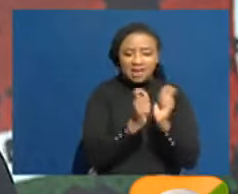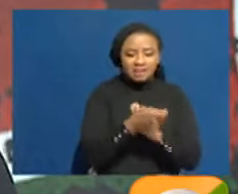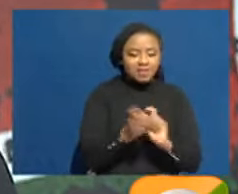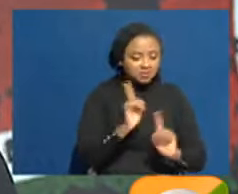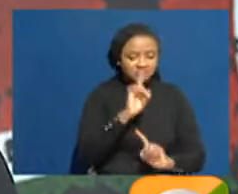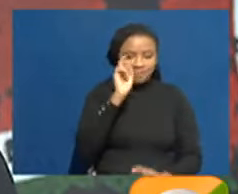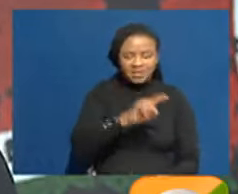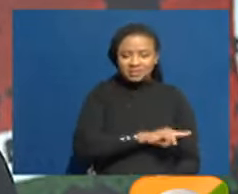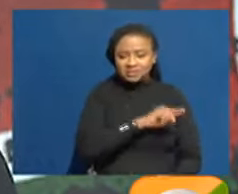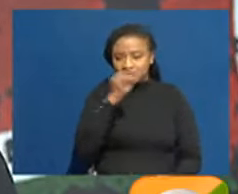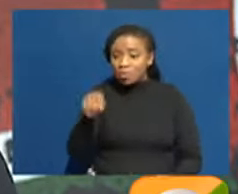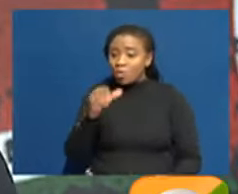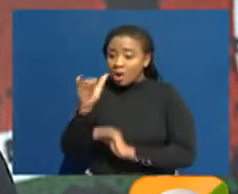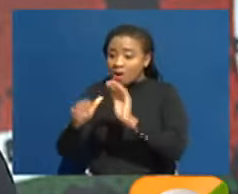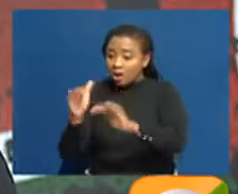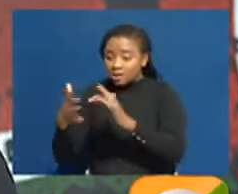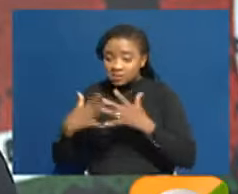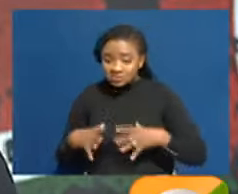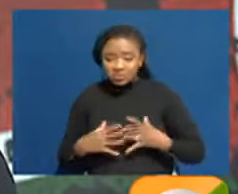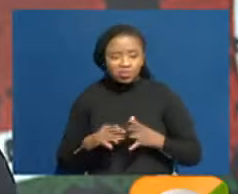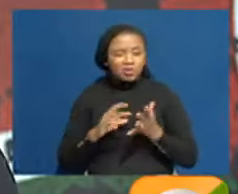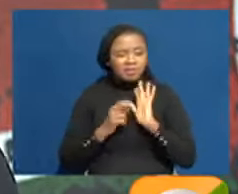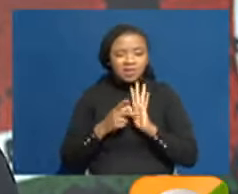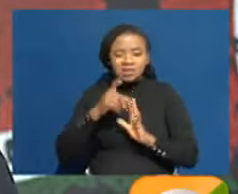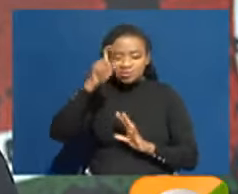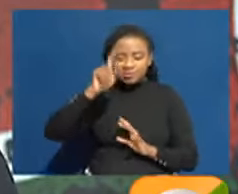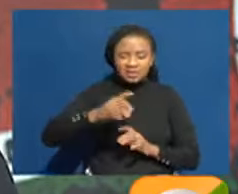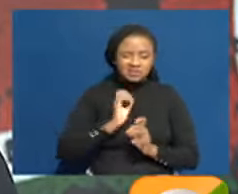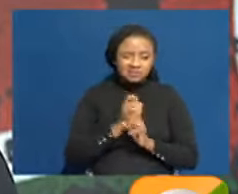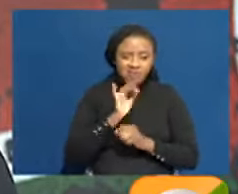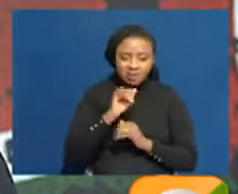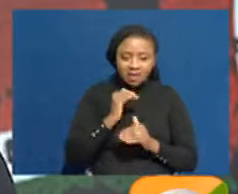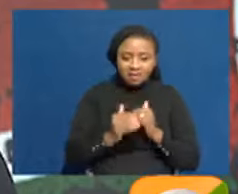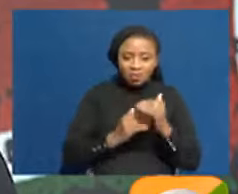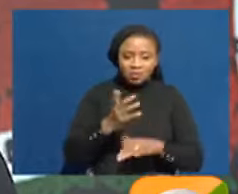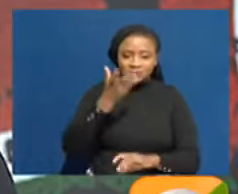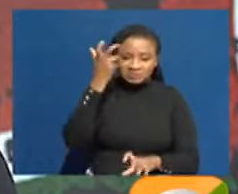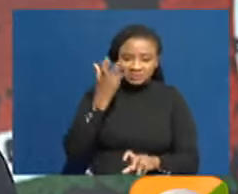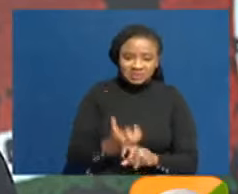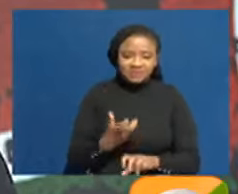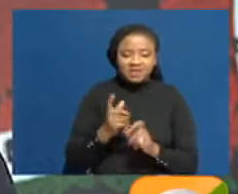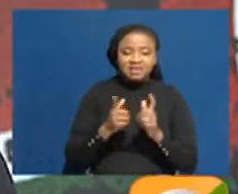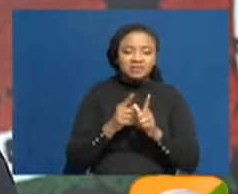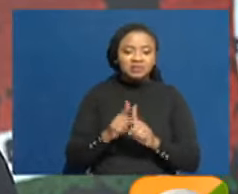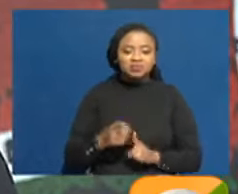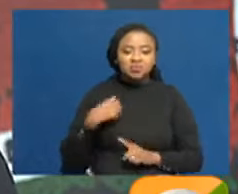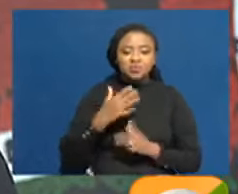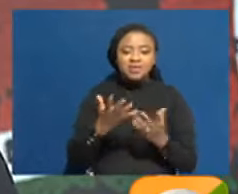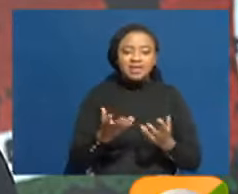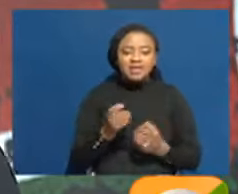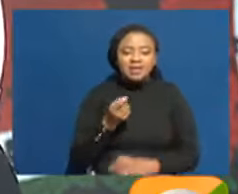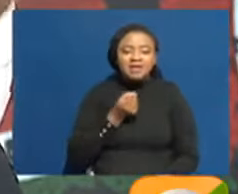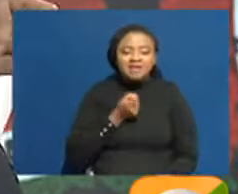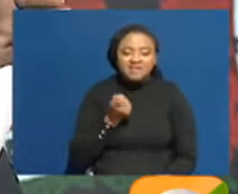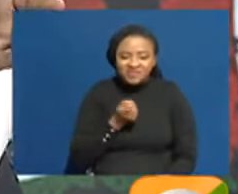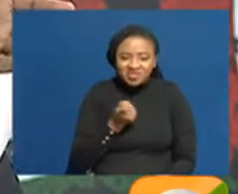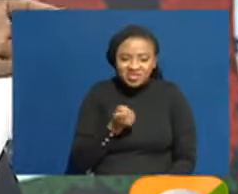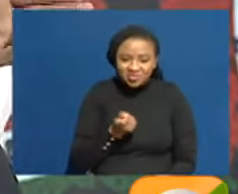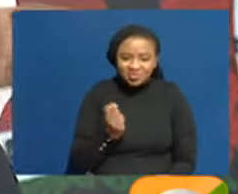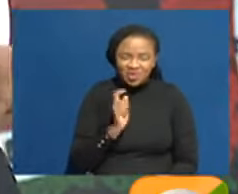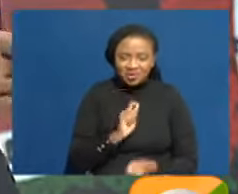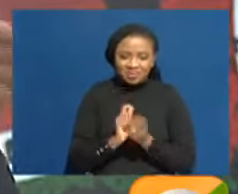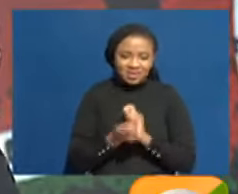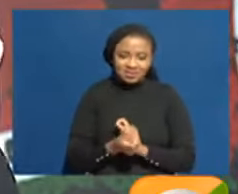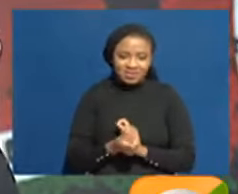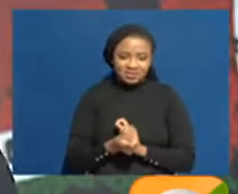for a referendum. So it's important to make it difficult, and we should have as few amendments as possible, unless we are not serious with the